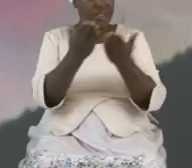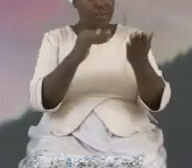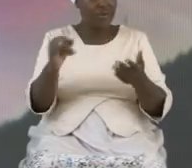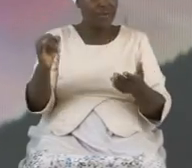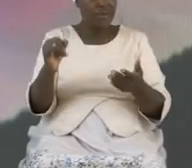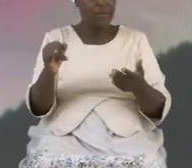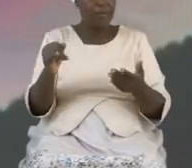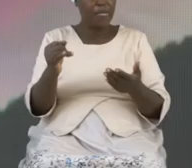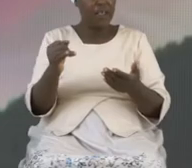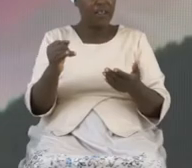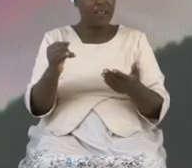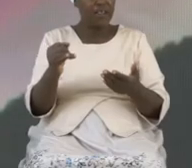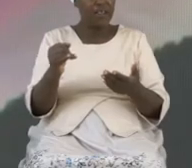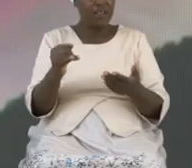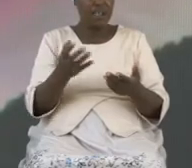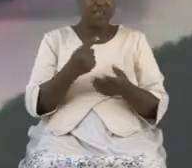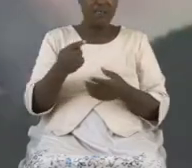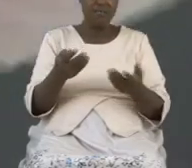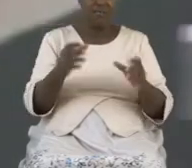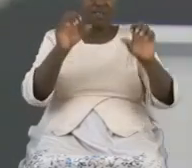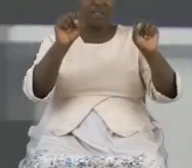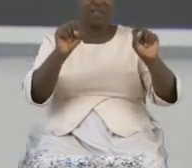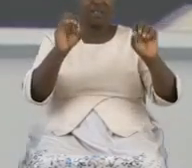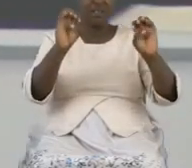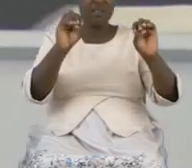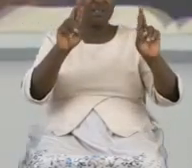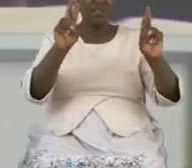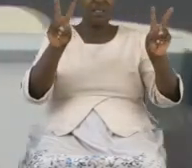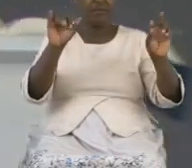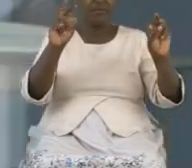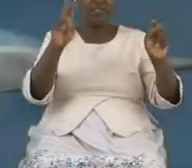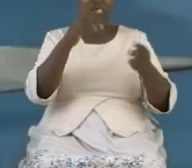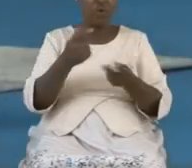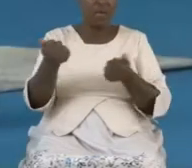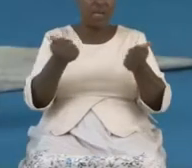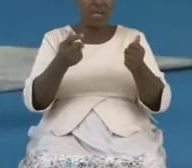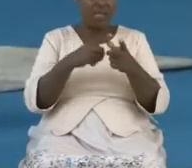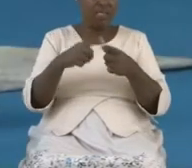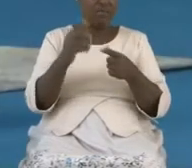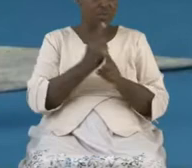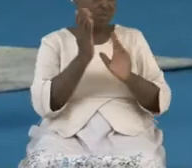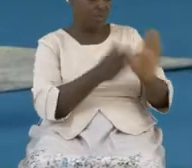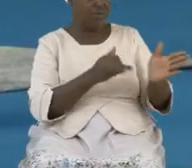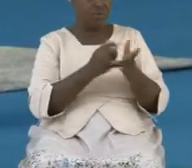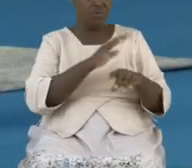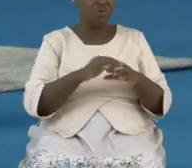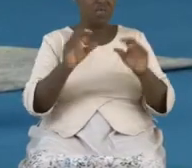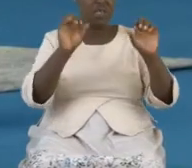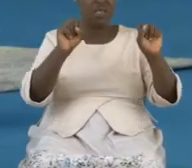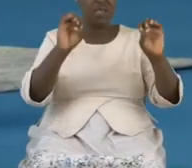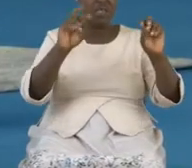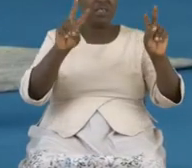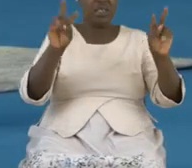servicing the car, and you just abandon it. Don't service it. Just leave it like that. This one will